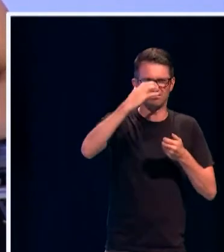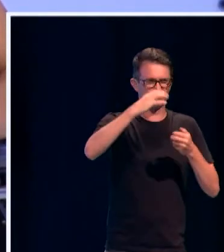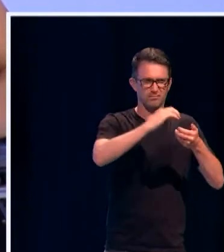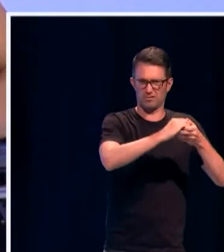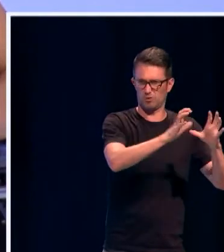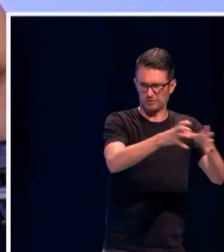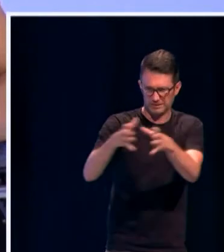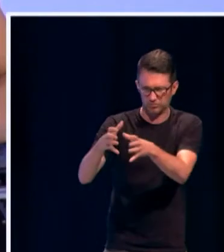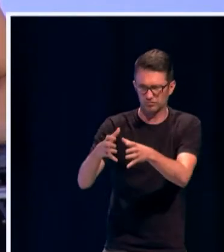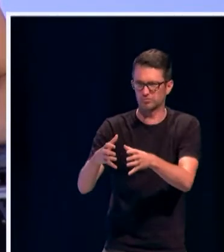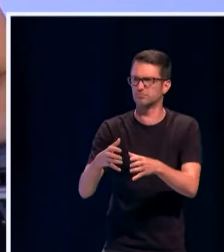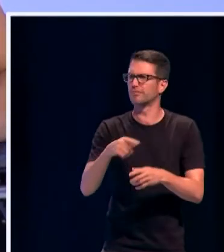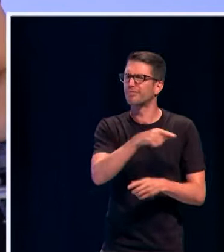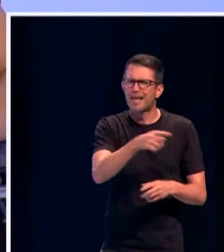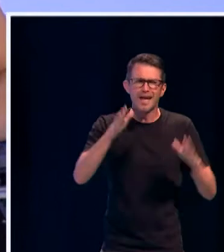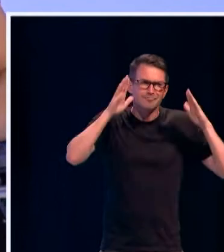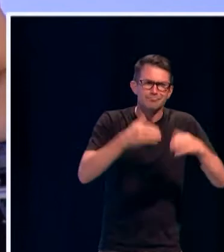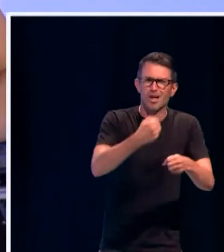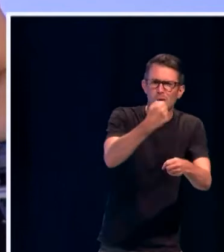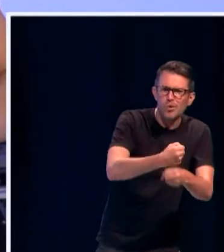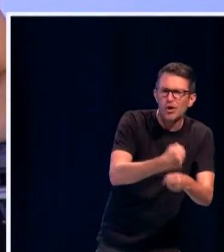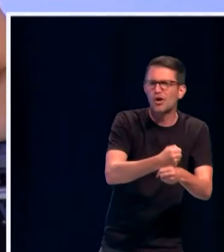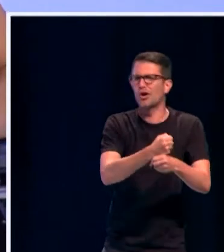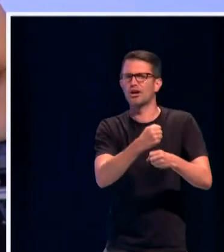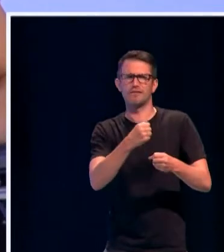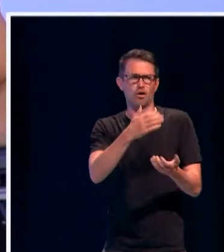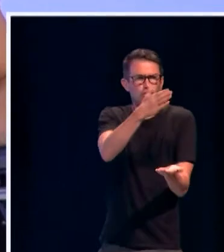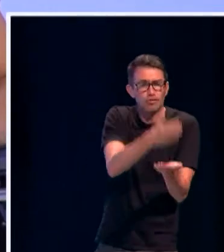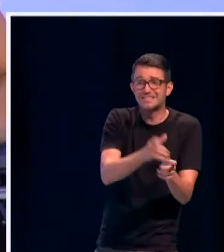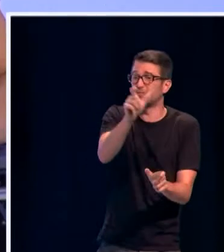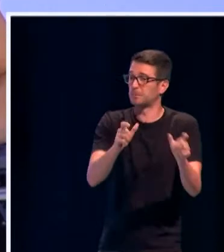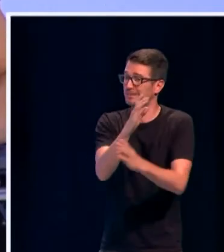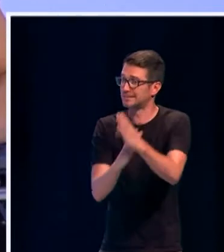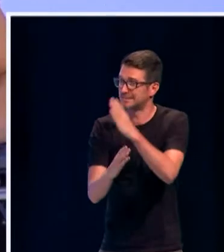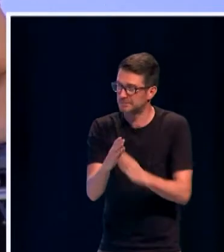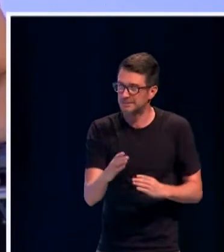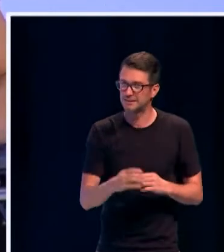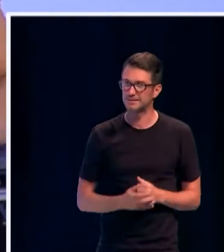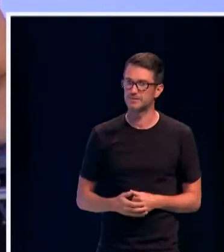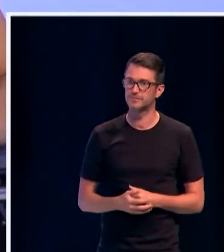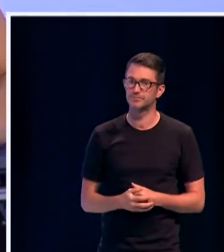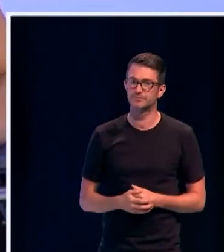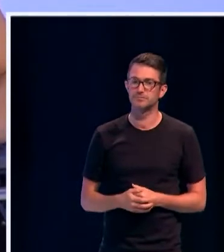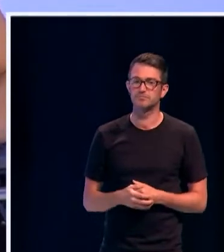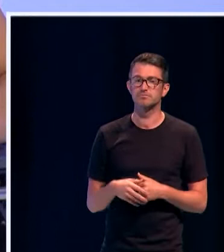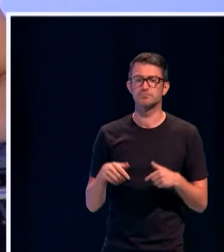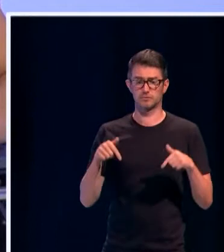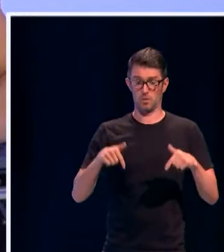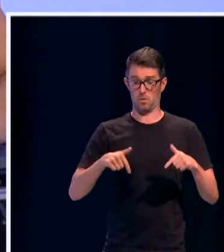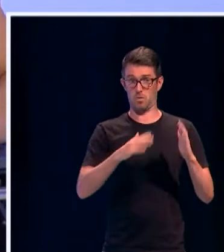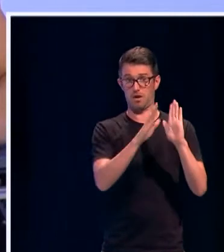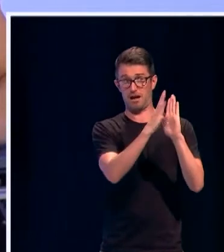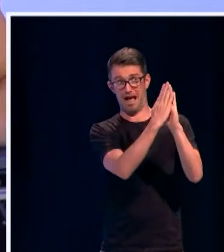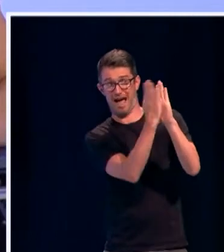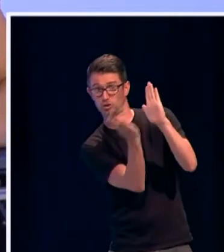with disability. So the session of this afternoon has a very clear objective, and that is how to outline